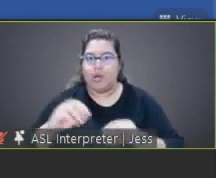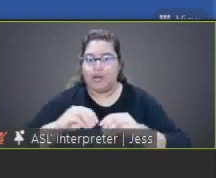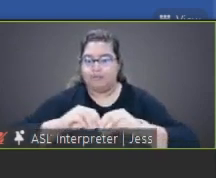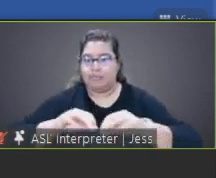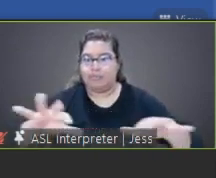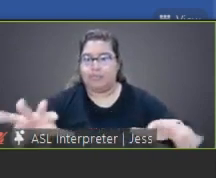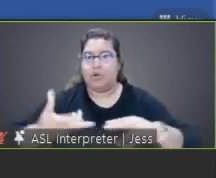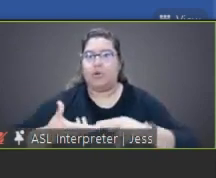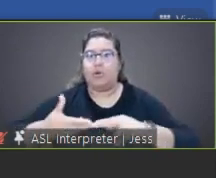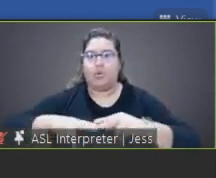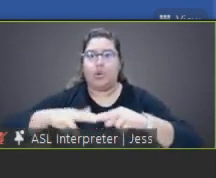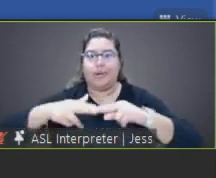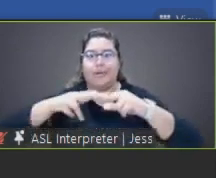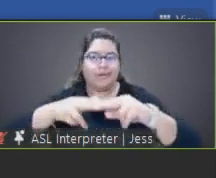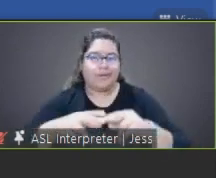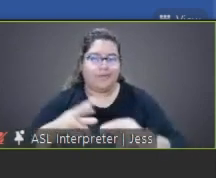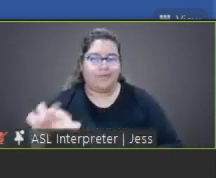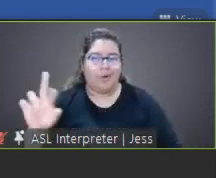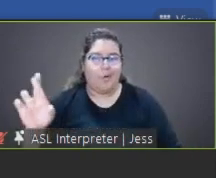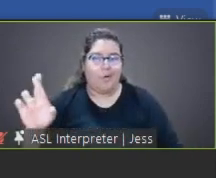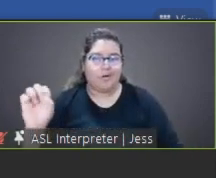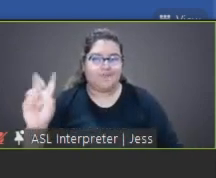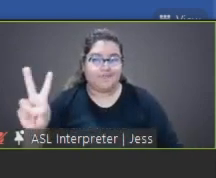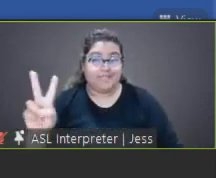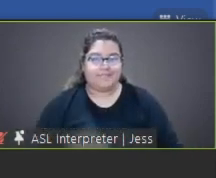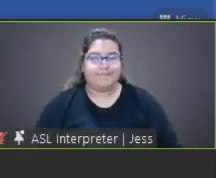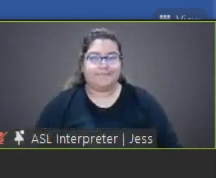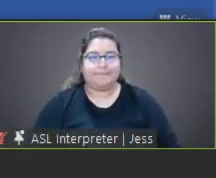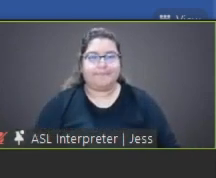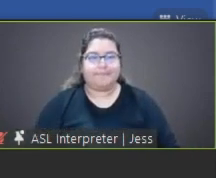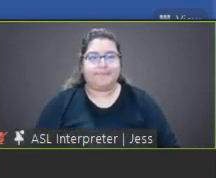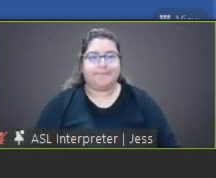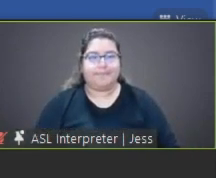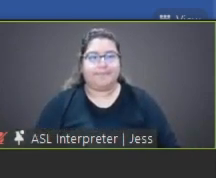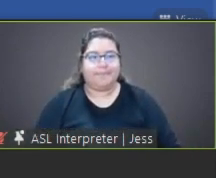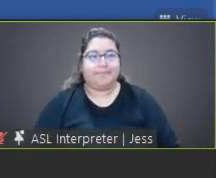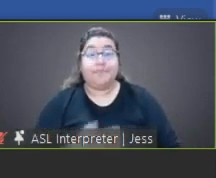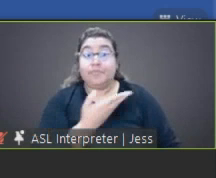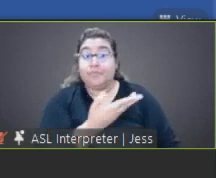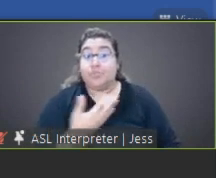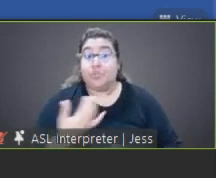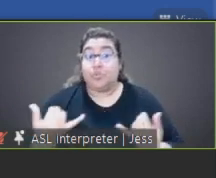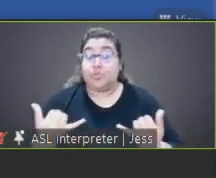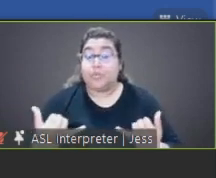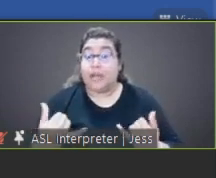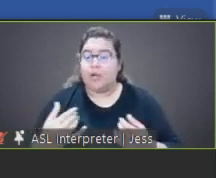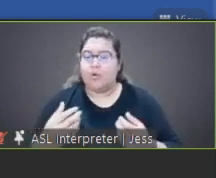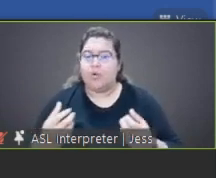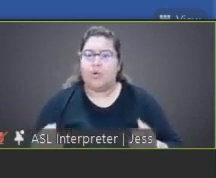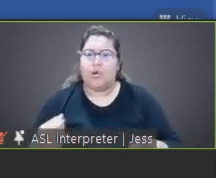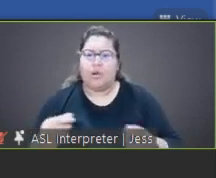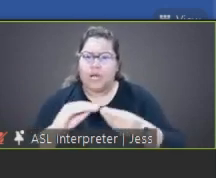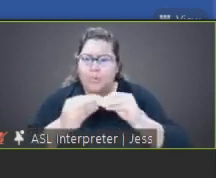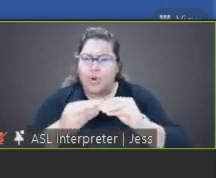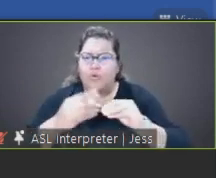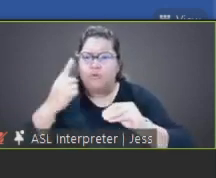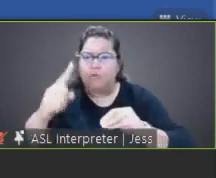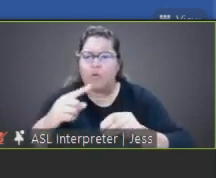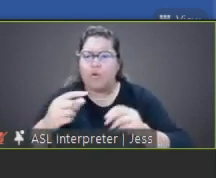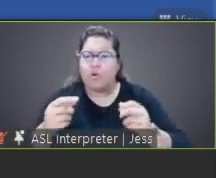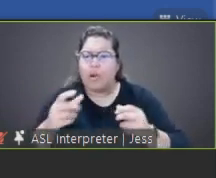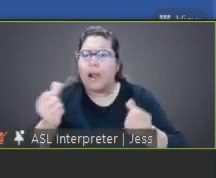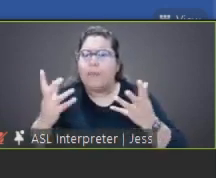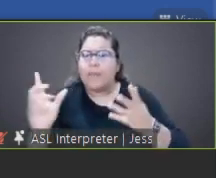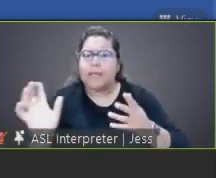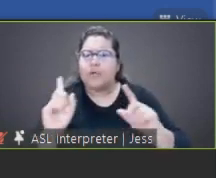virus. Next slide, please. Turning to hospitalization data, and this is hospitalization data for all age groups,